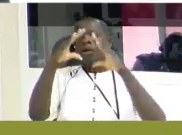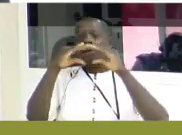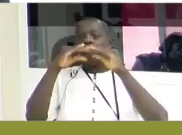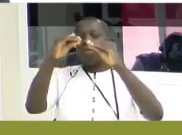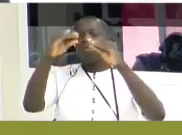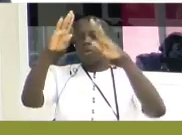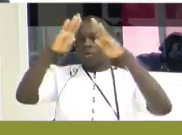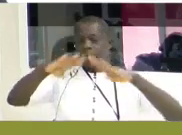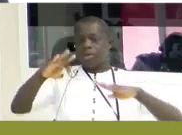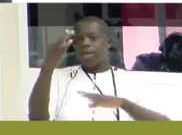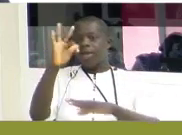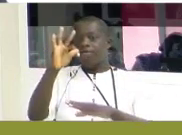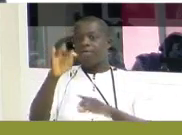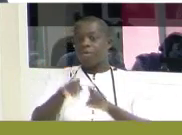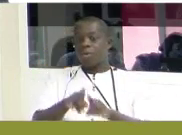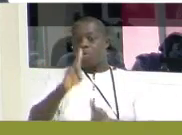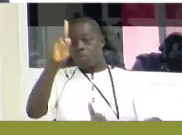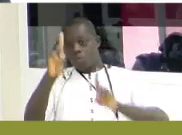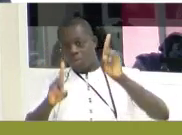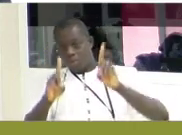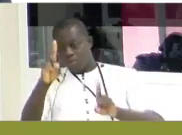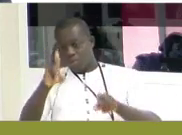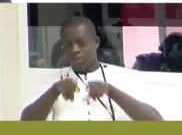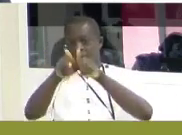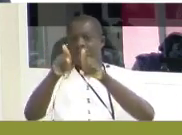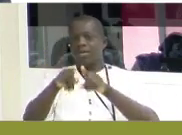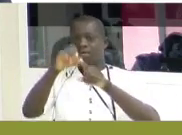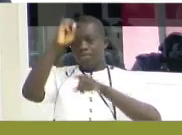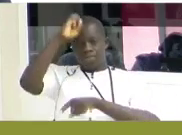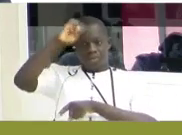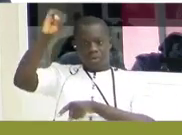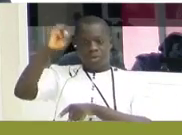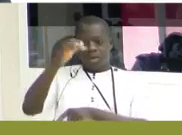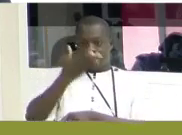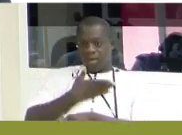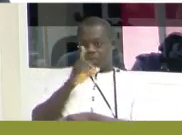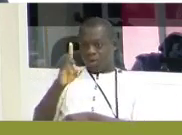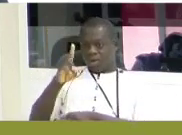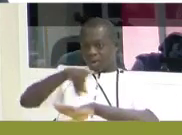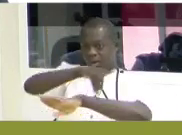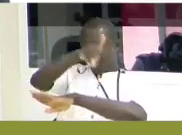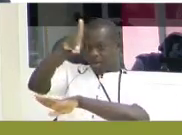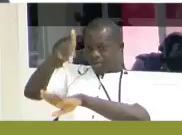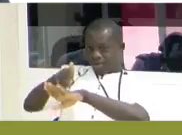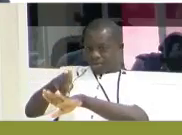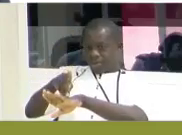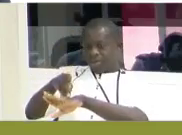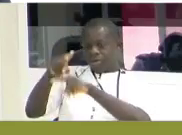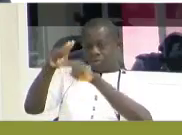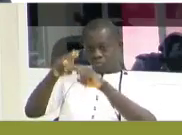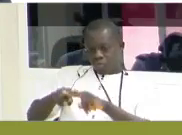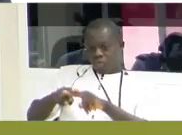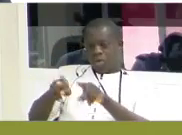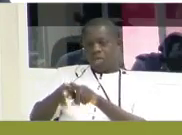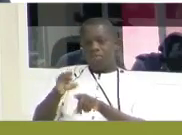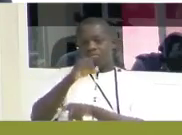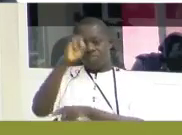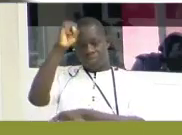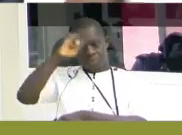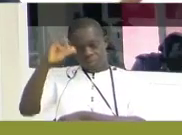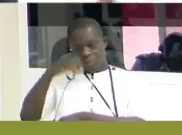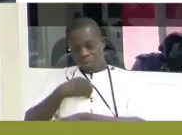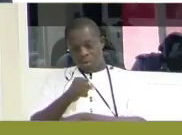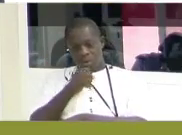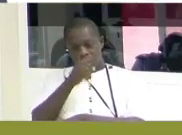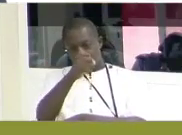tete-a-tete with the president, there is somewhere you will wait, just by the president's office, to interview whoever was with the president. Or if another function